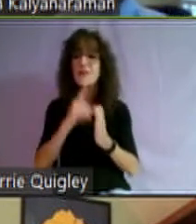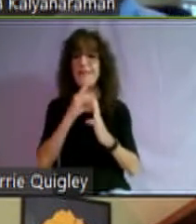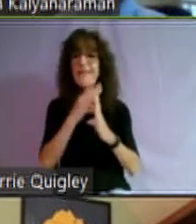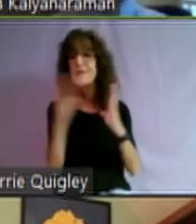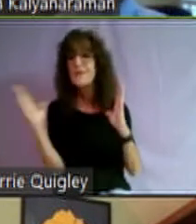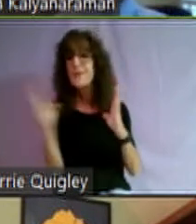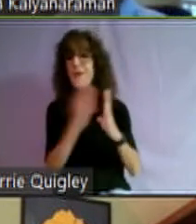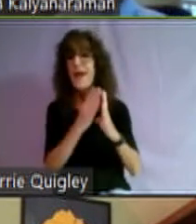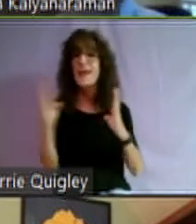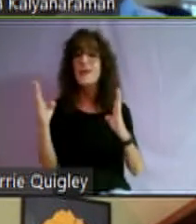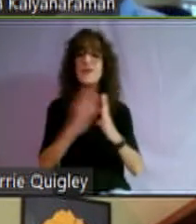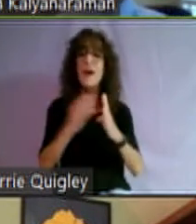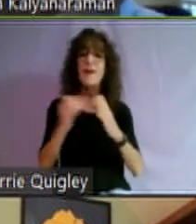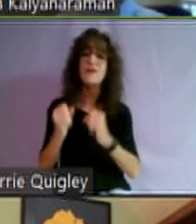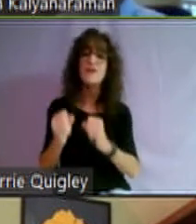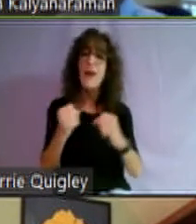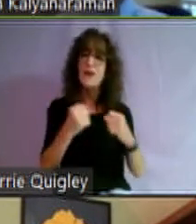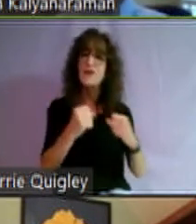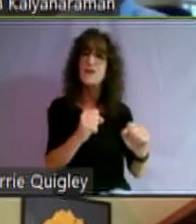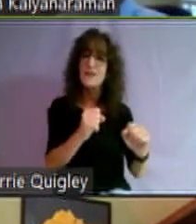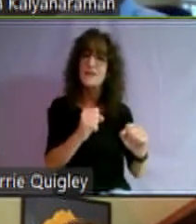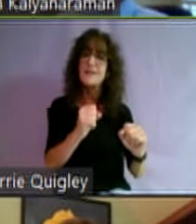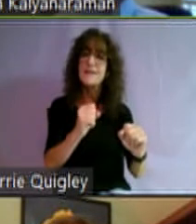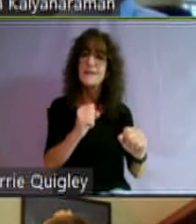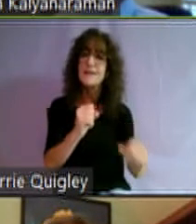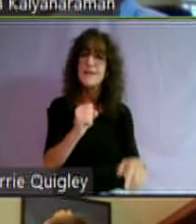of strategies you can use.